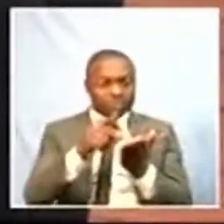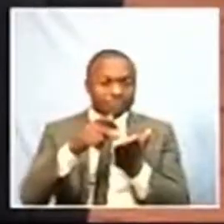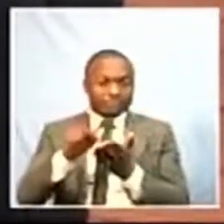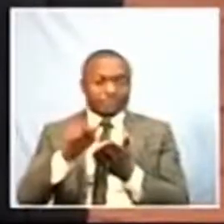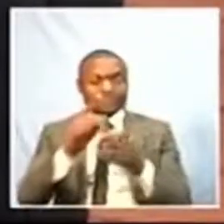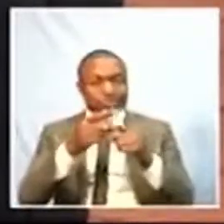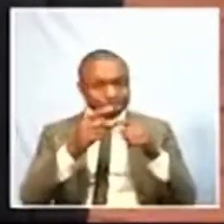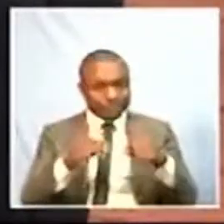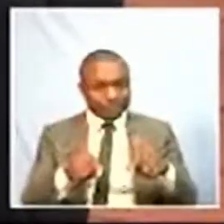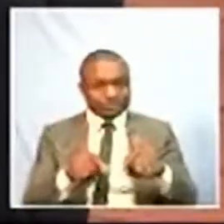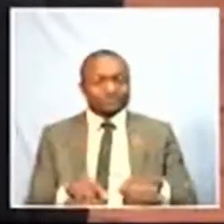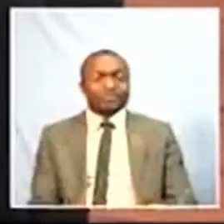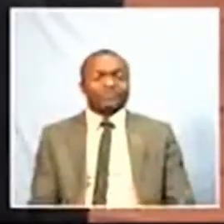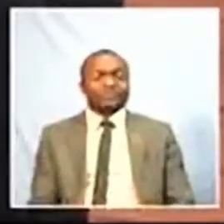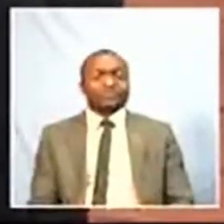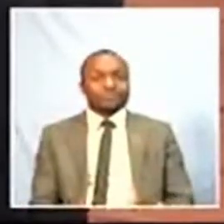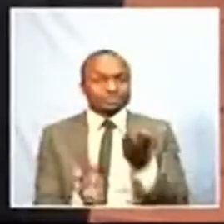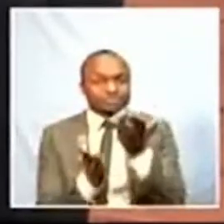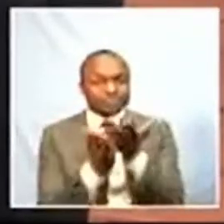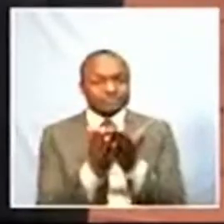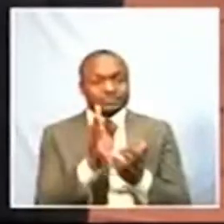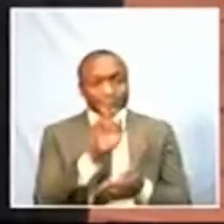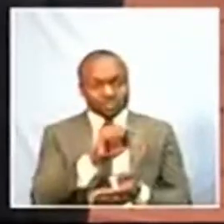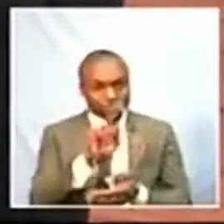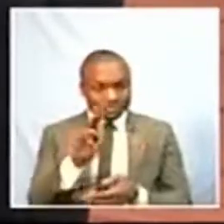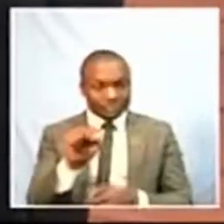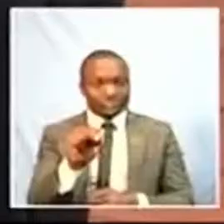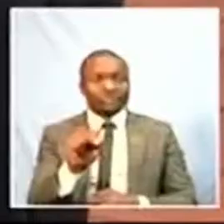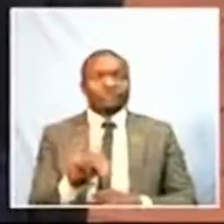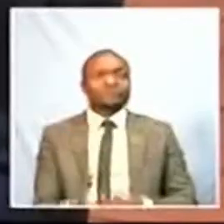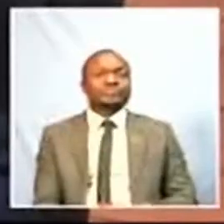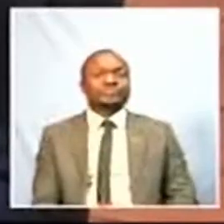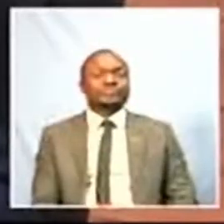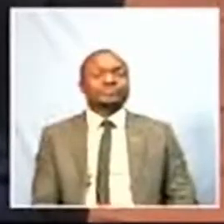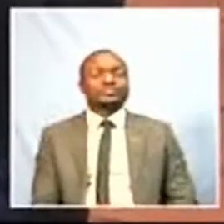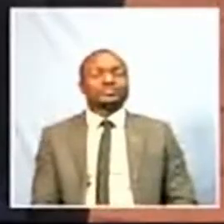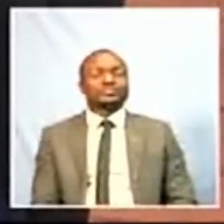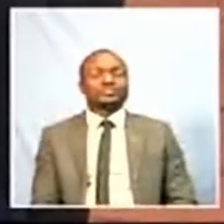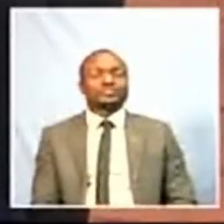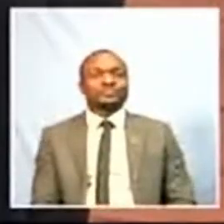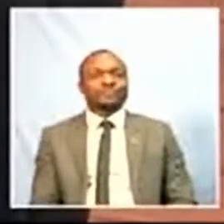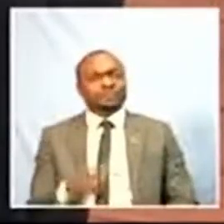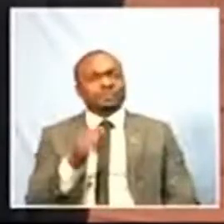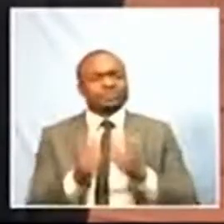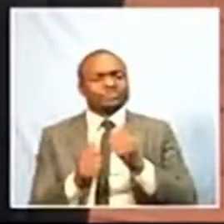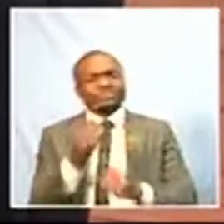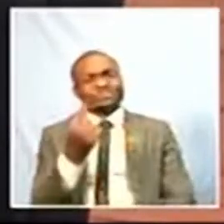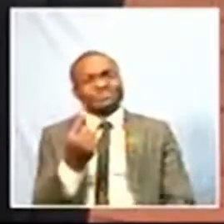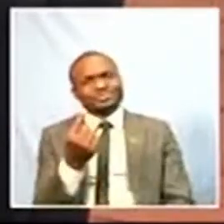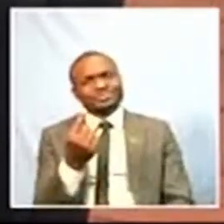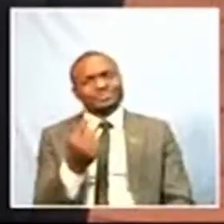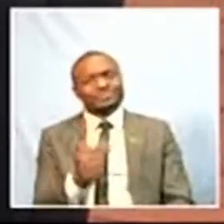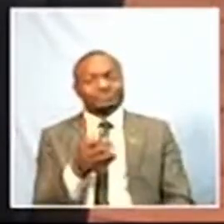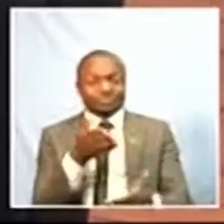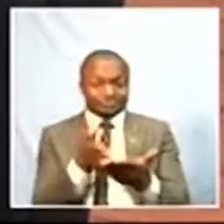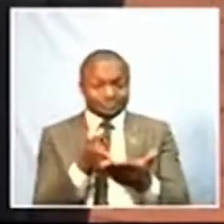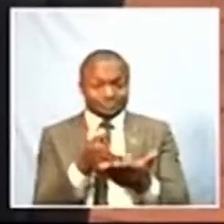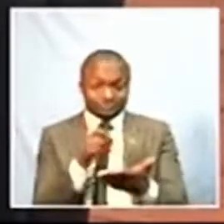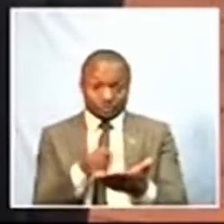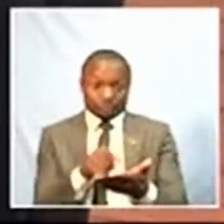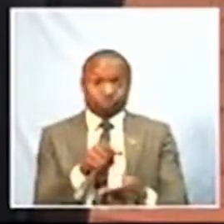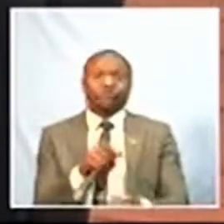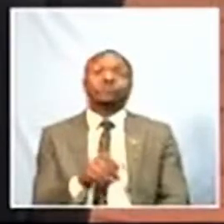done. So Appendix 22 is which one is that? Oh, this one.